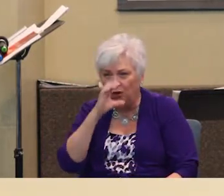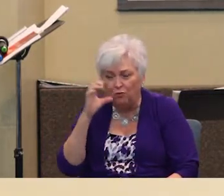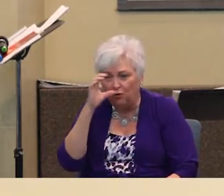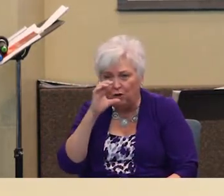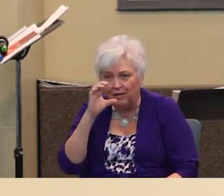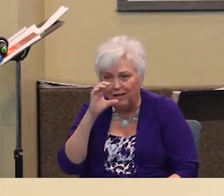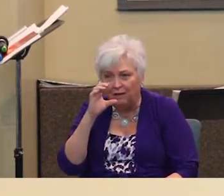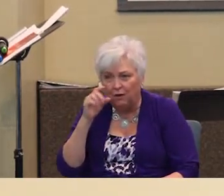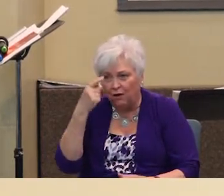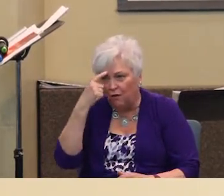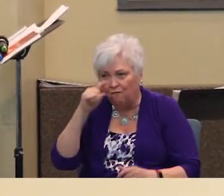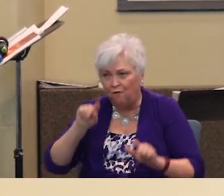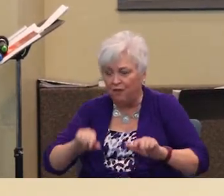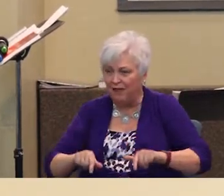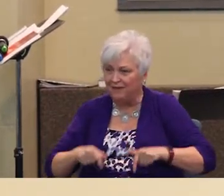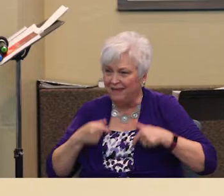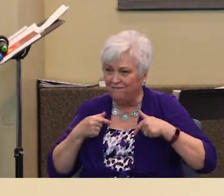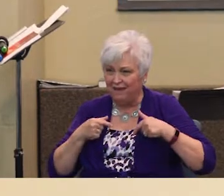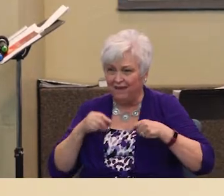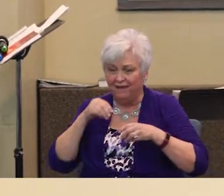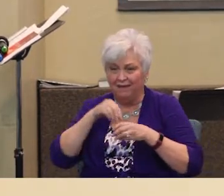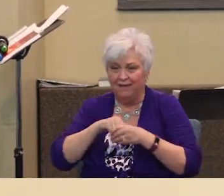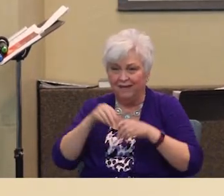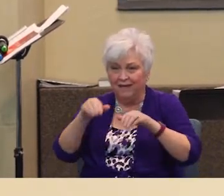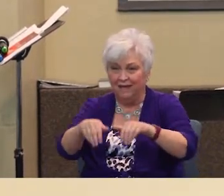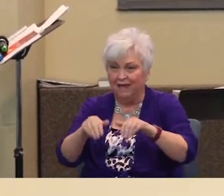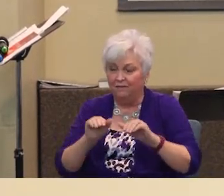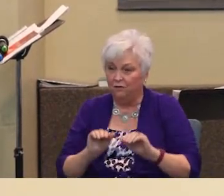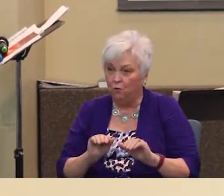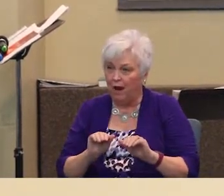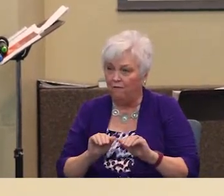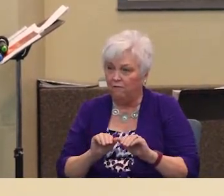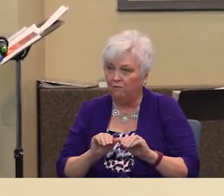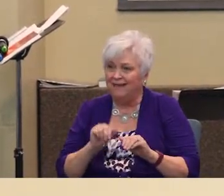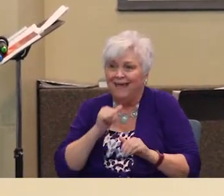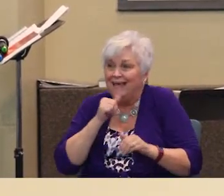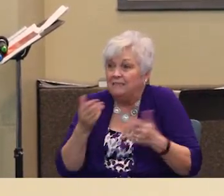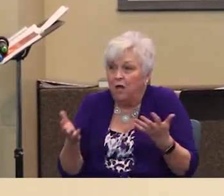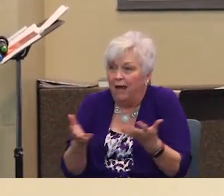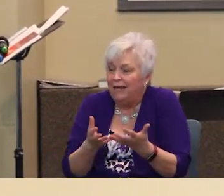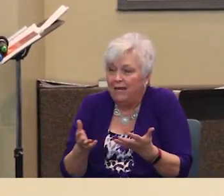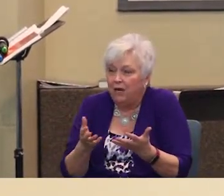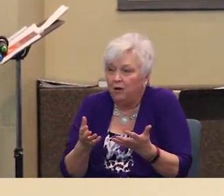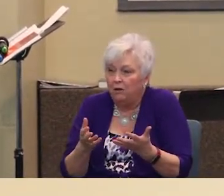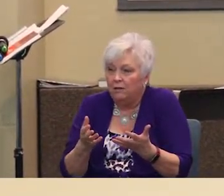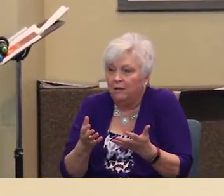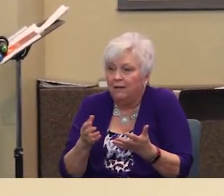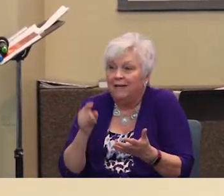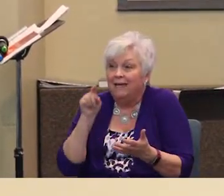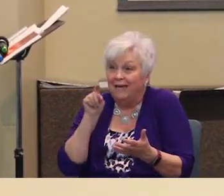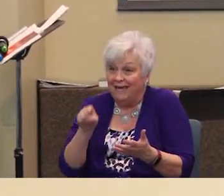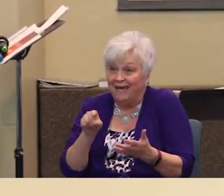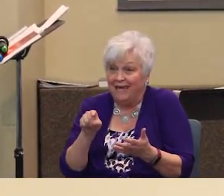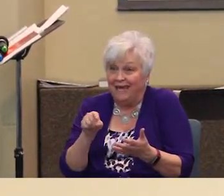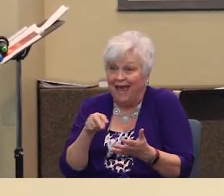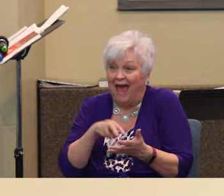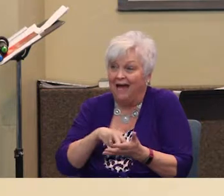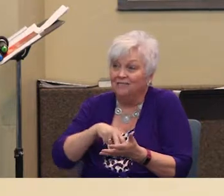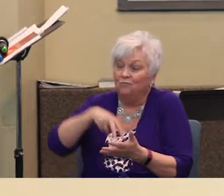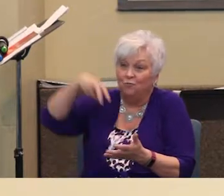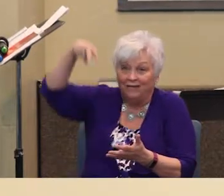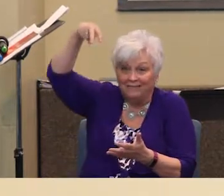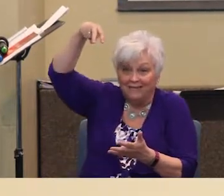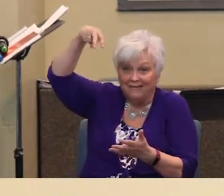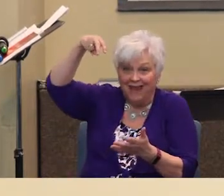the living among the dead? He is not here. He has risen."